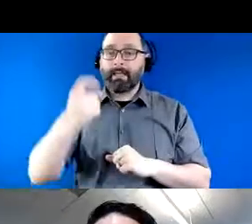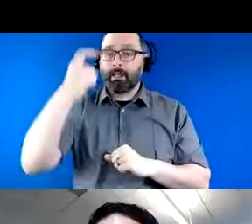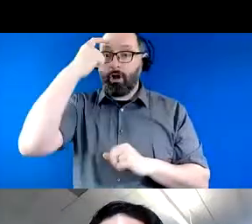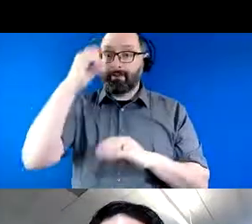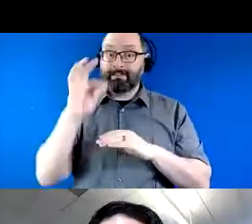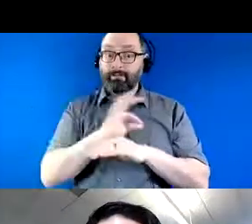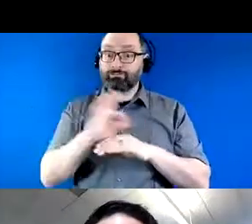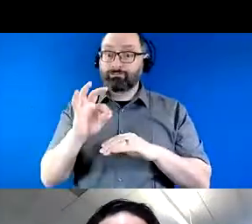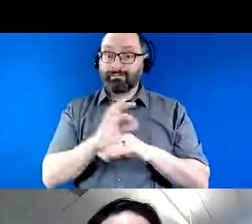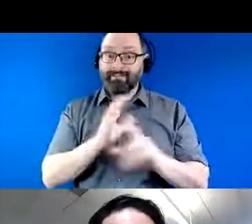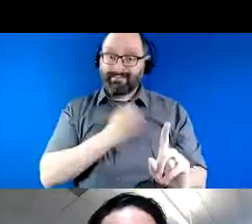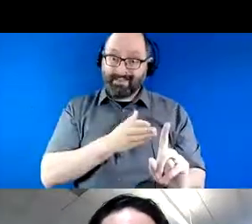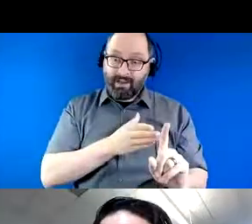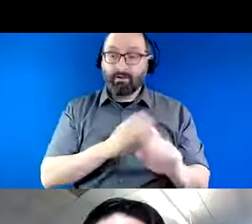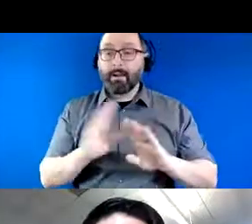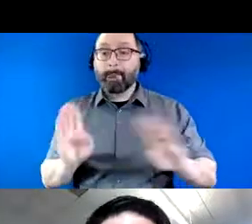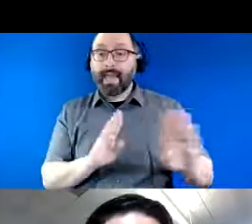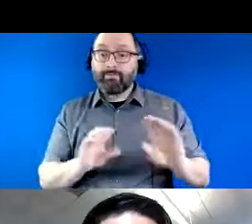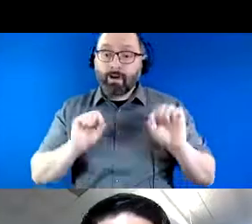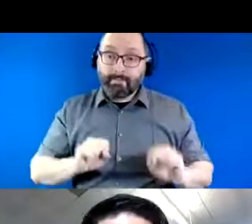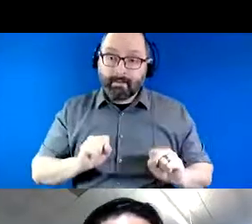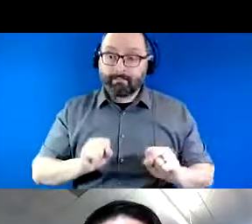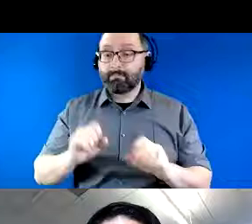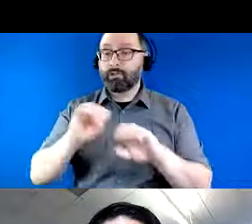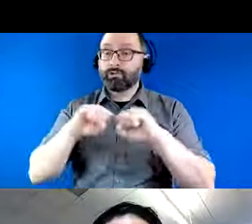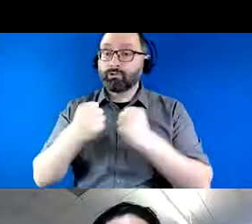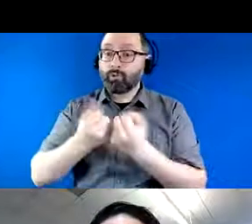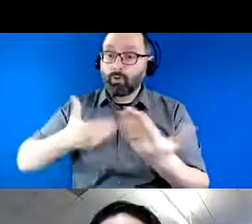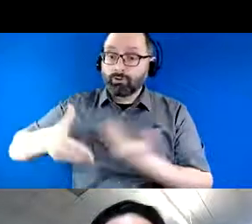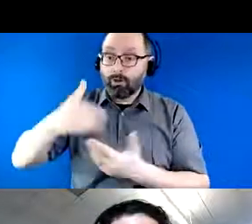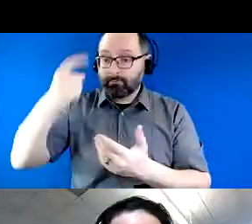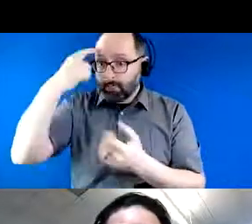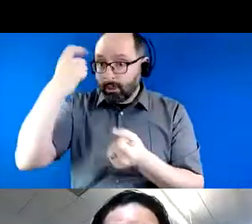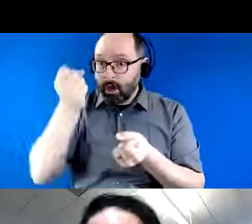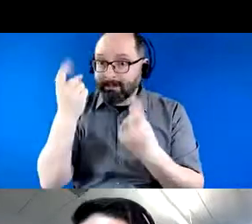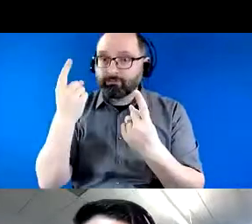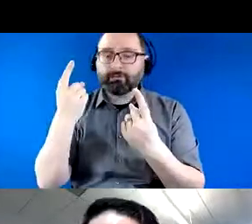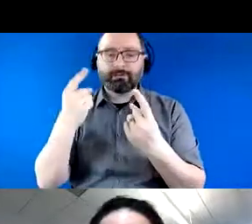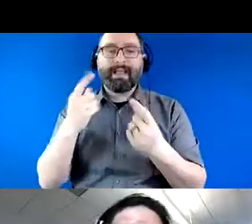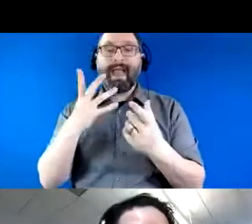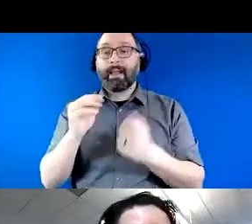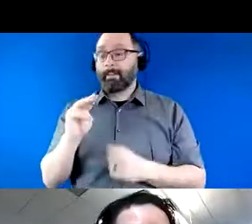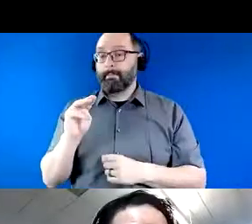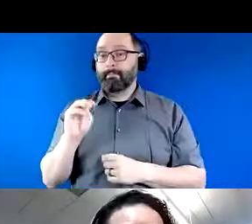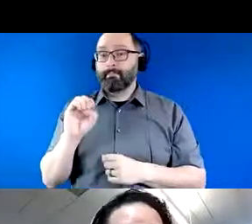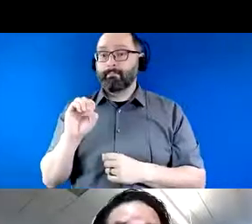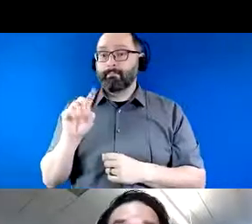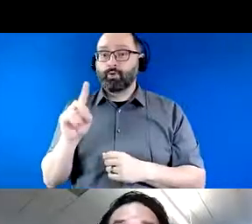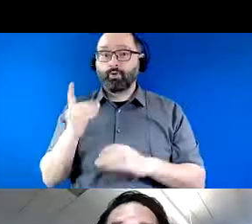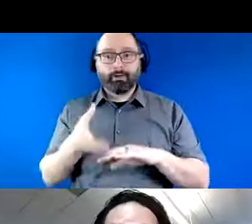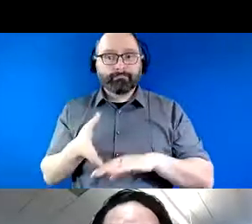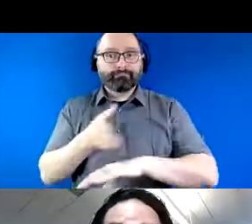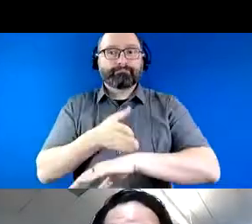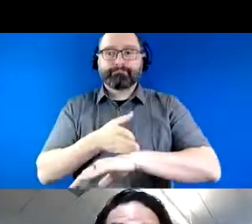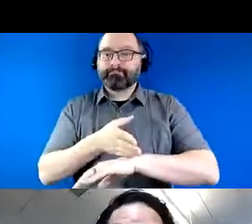the behavioral capability, social cognition, ability to relate, and we want to enhance mood. Some of